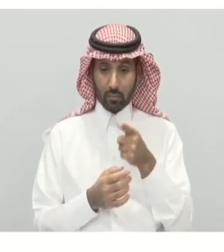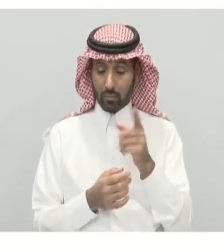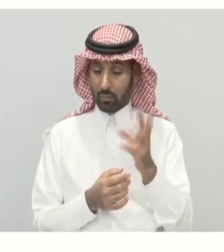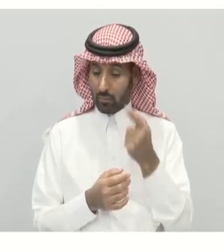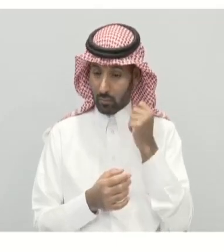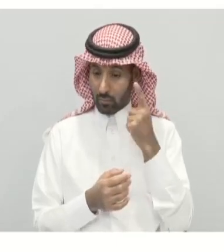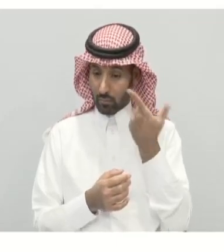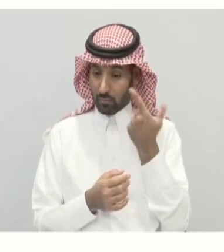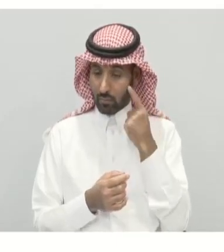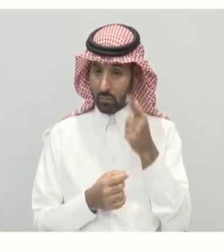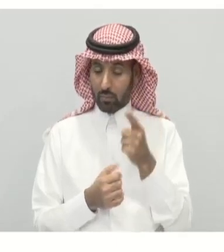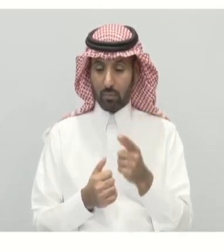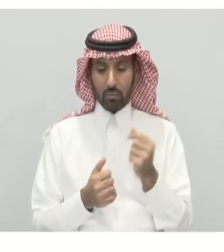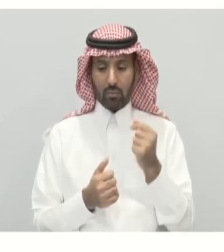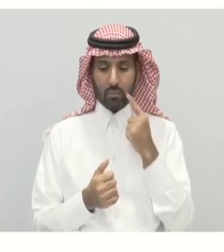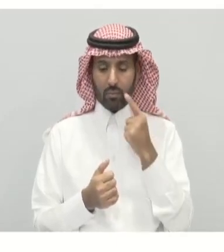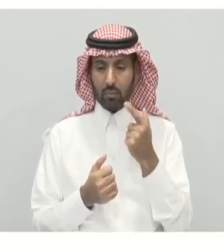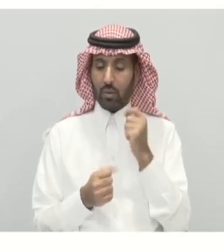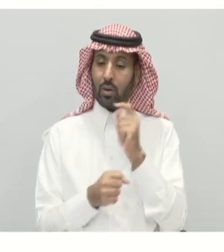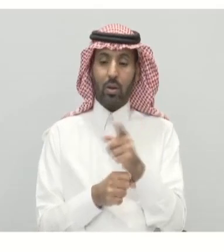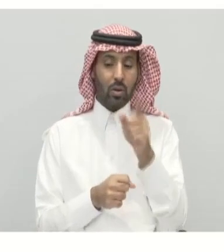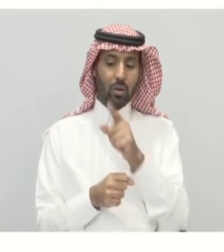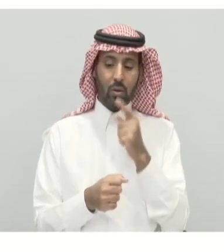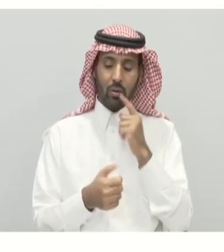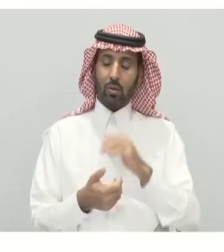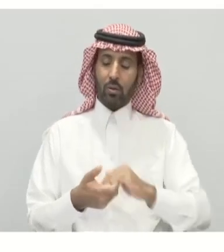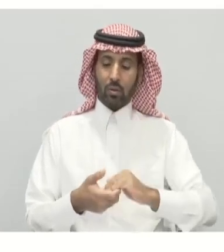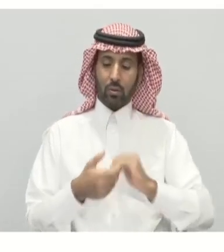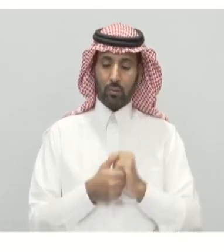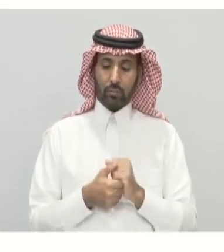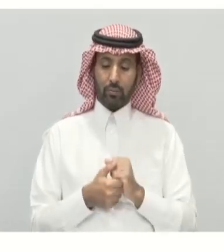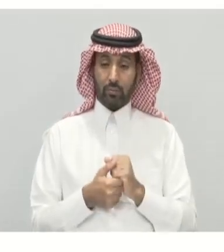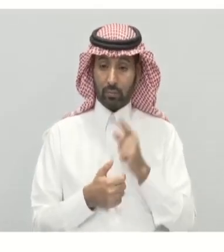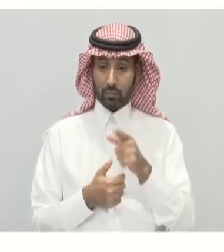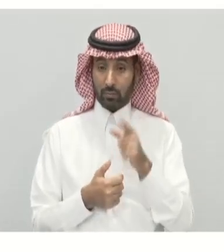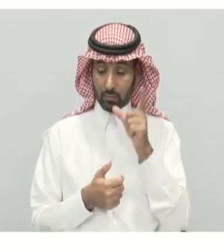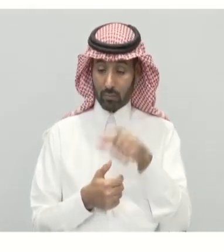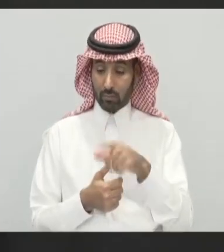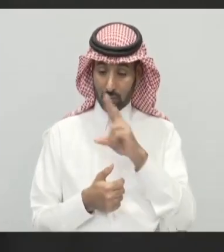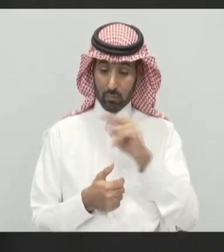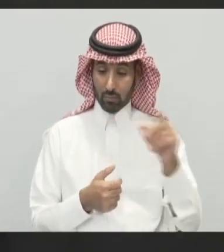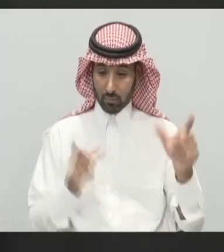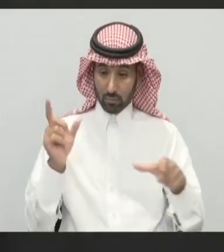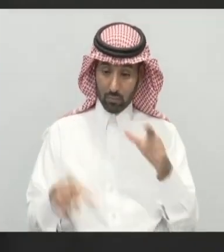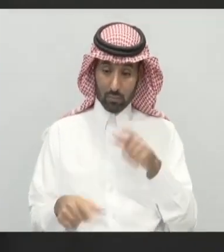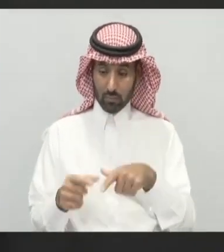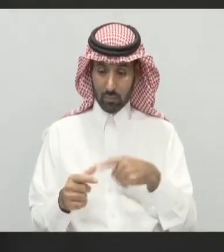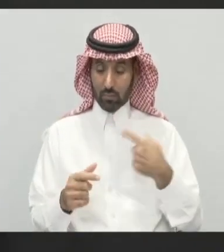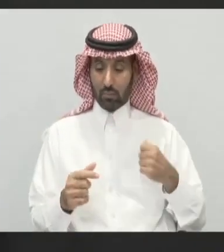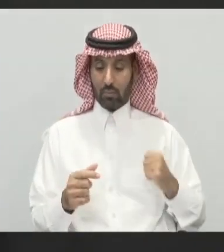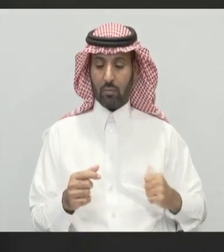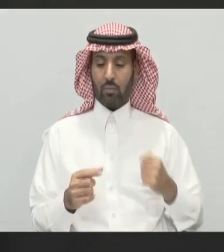you? What do you think? What do you think the best way to ask for a favor? Let's put ourselves in the classmate's position or